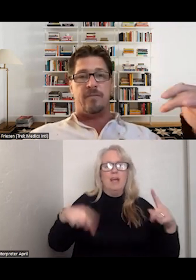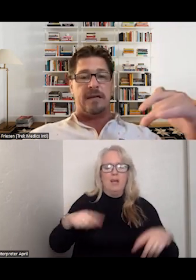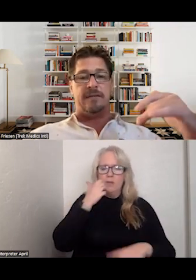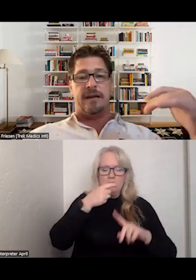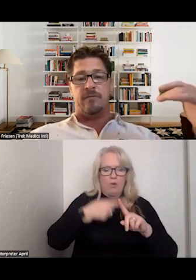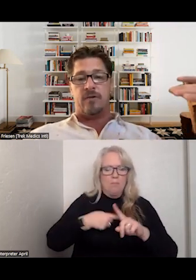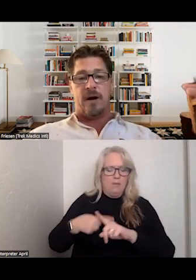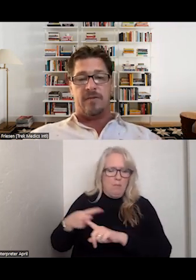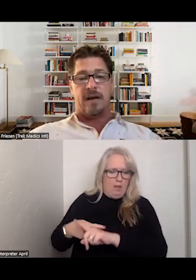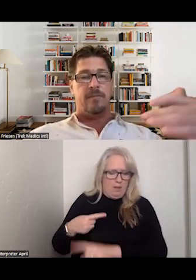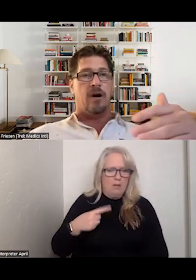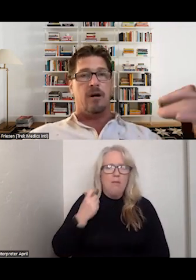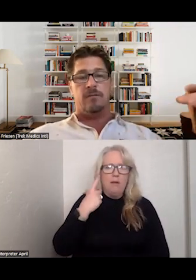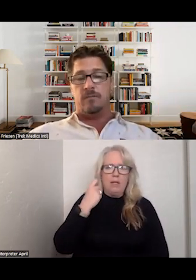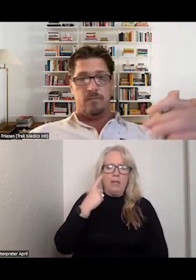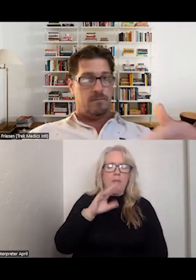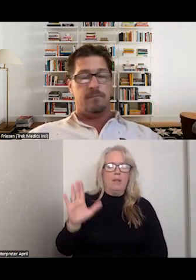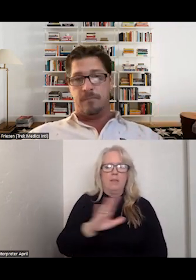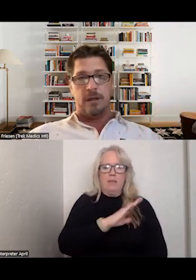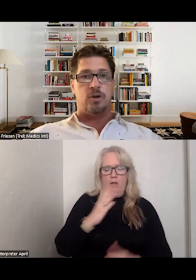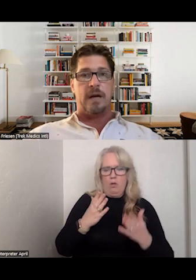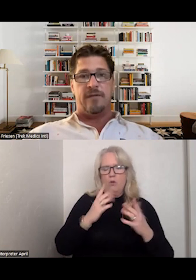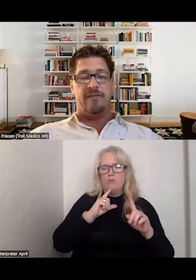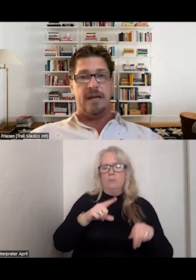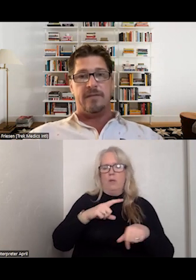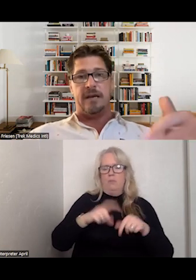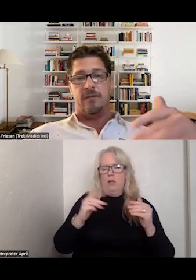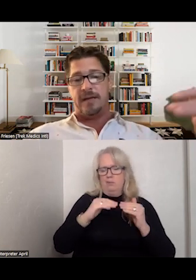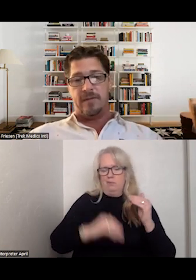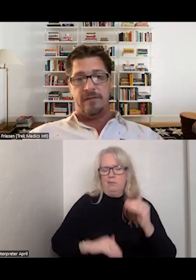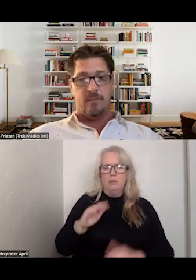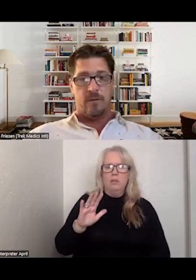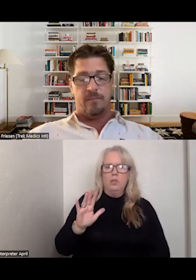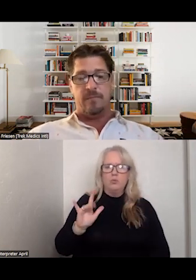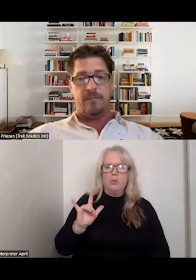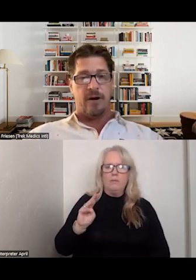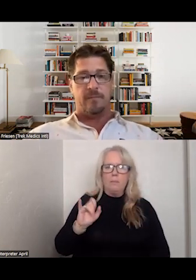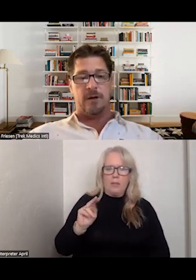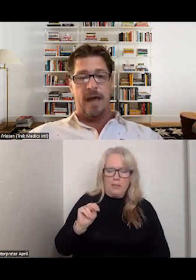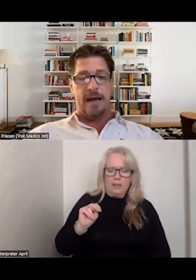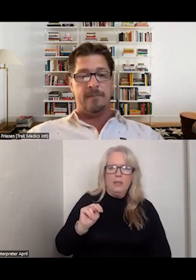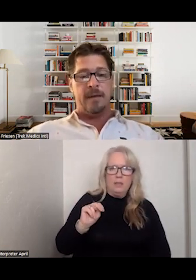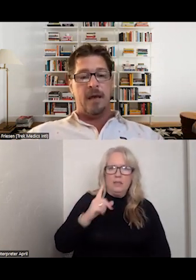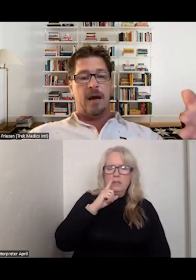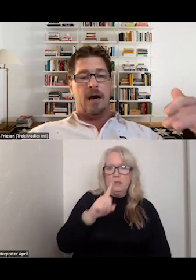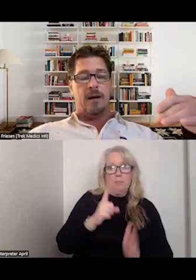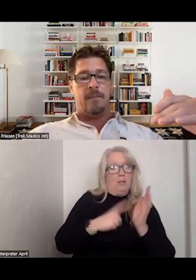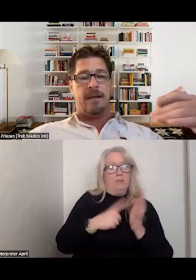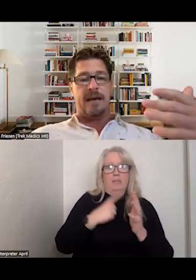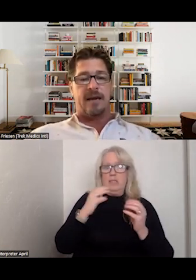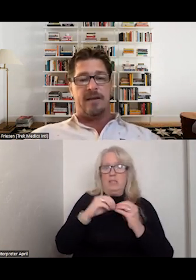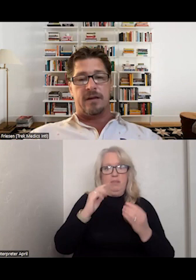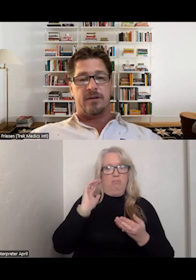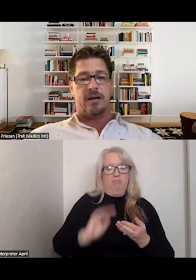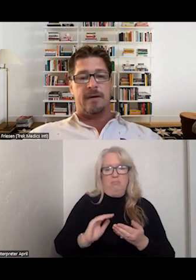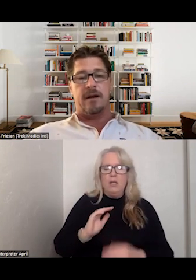generally speaking, their response times are below 25 minutes and oftentimes even more farther below that. The